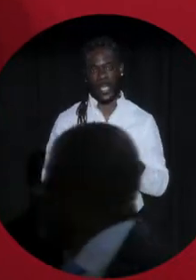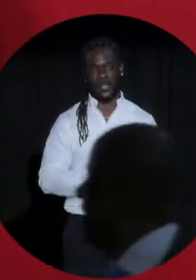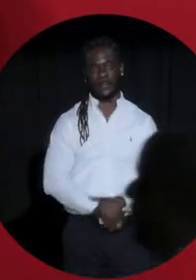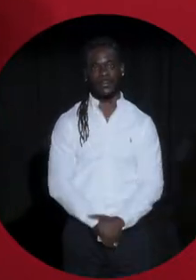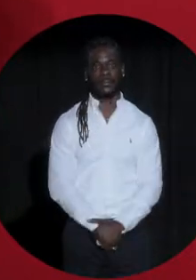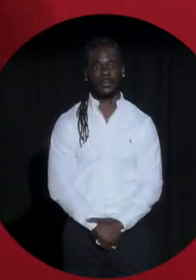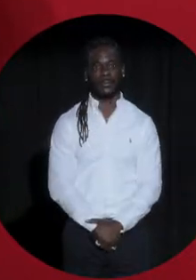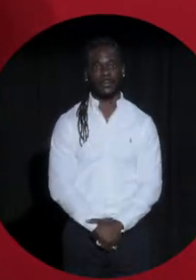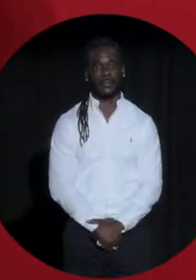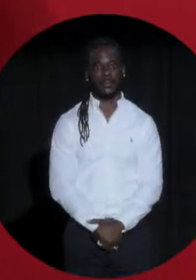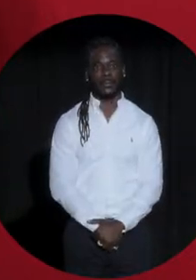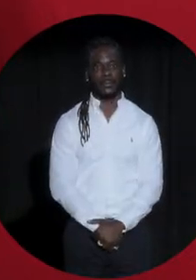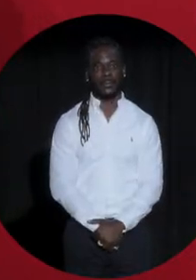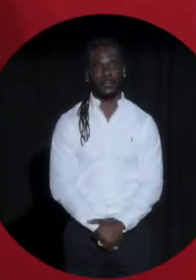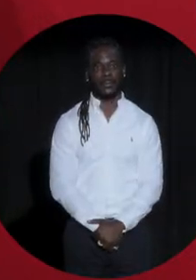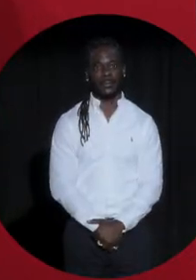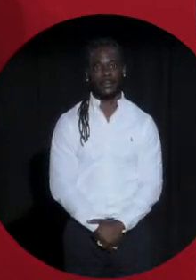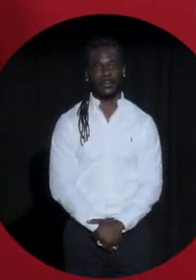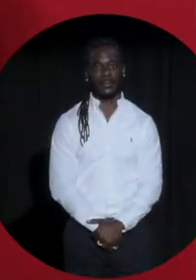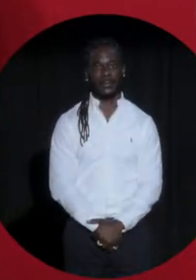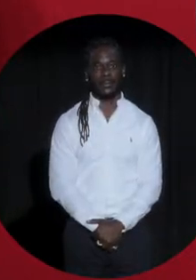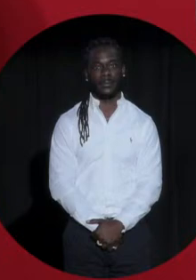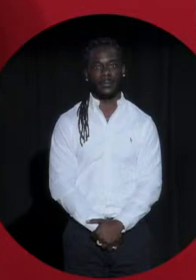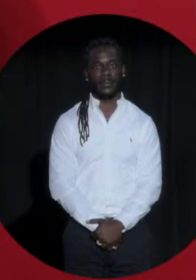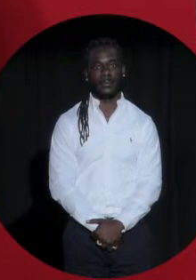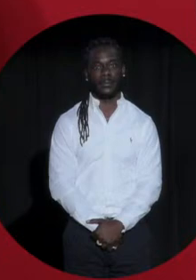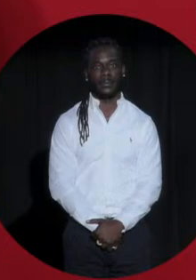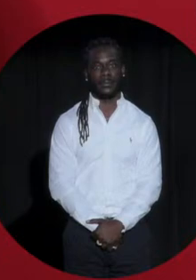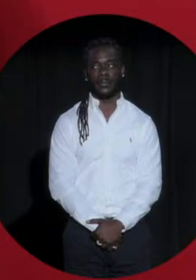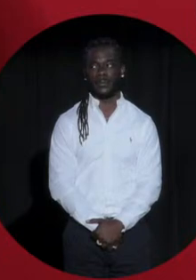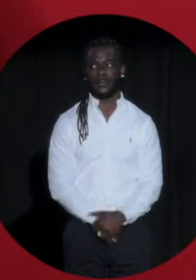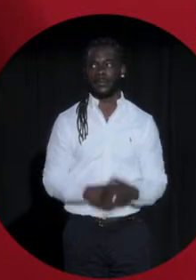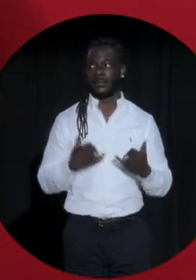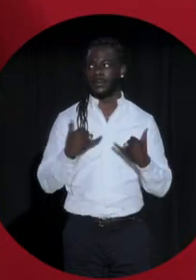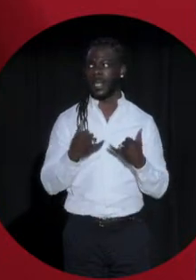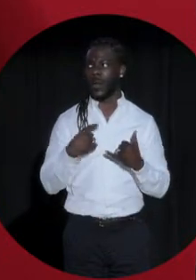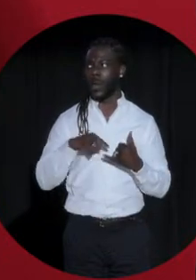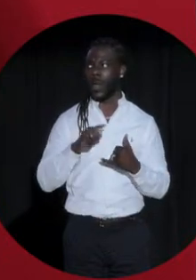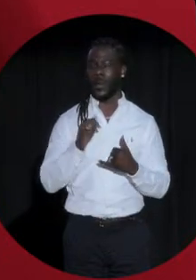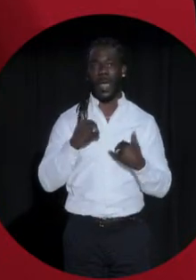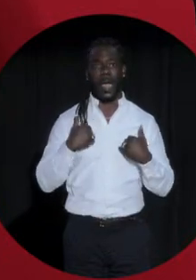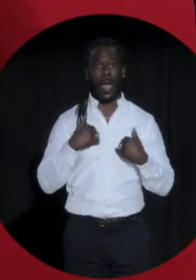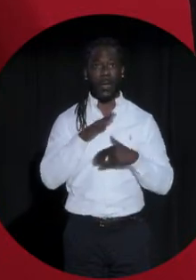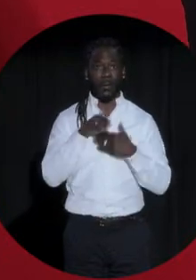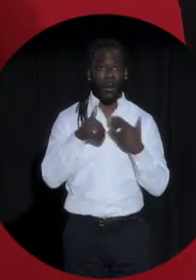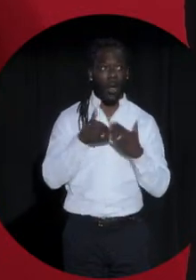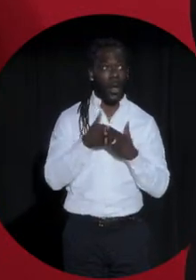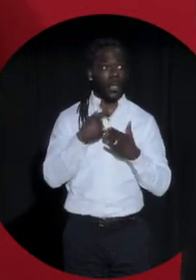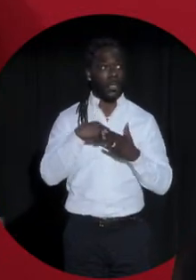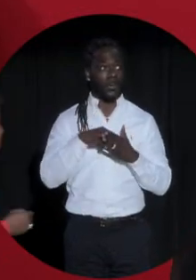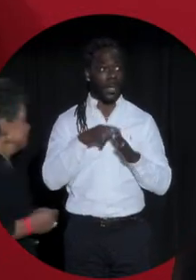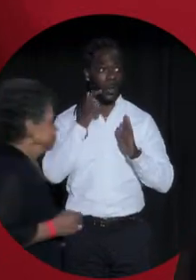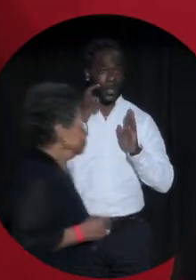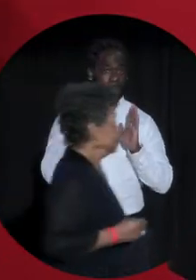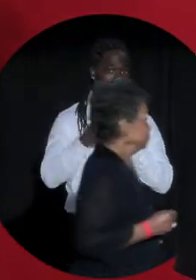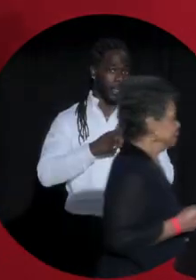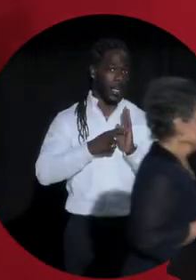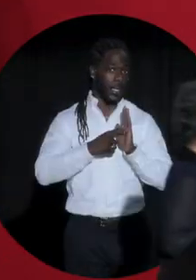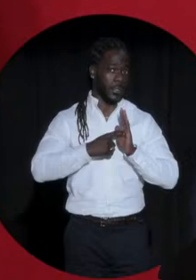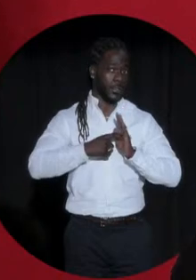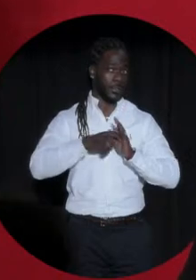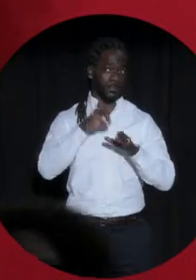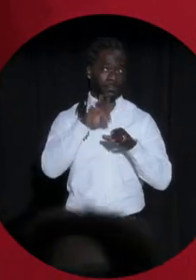today. And now, we will have all of our distinguished dignitaries